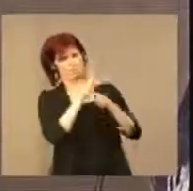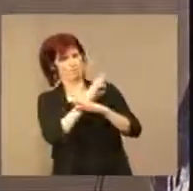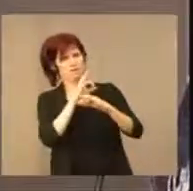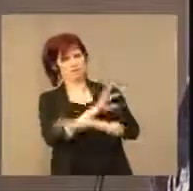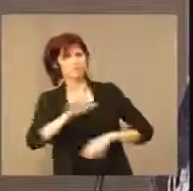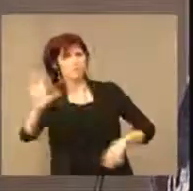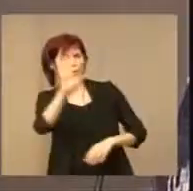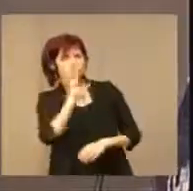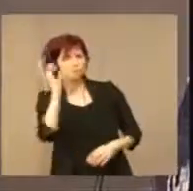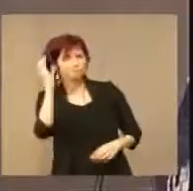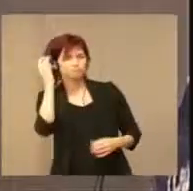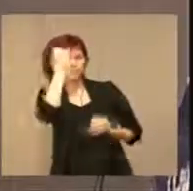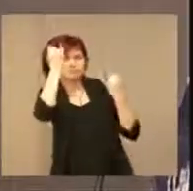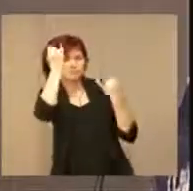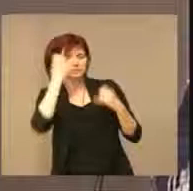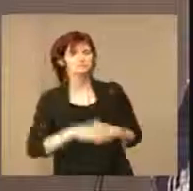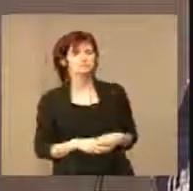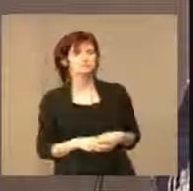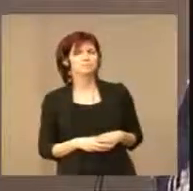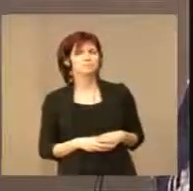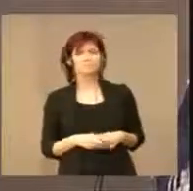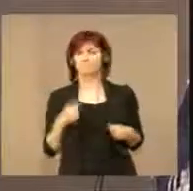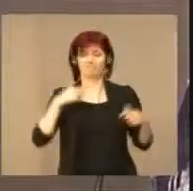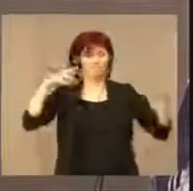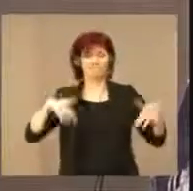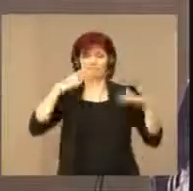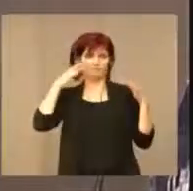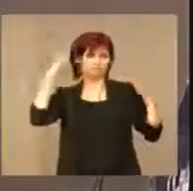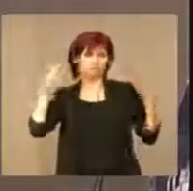of the legislation. So one of the key